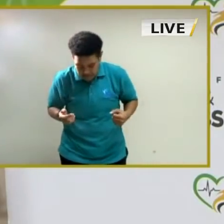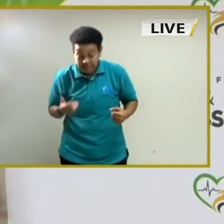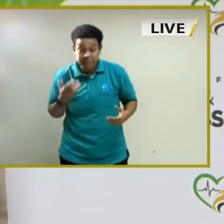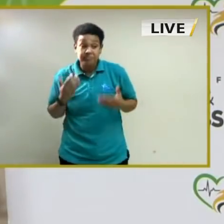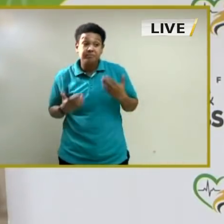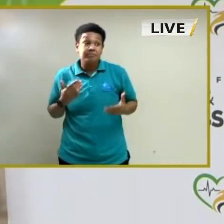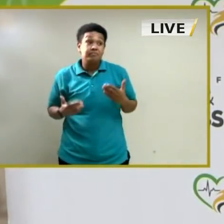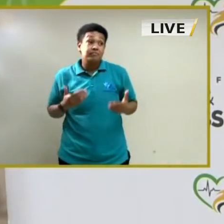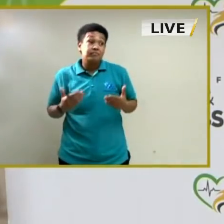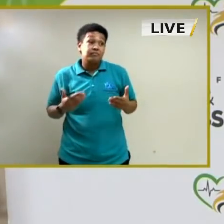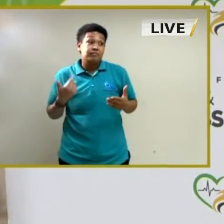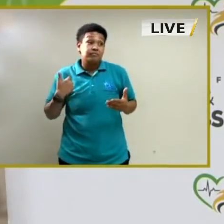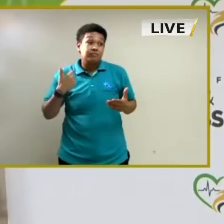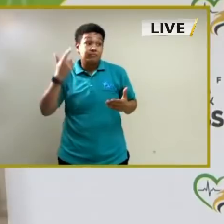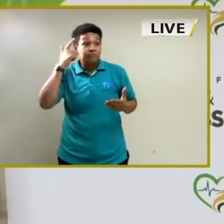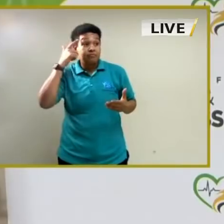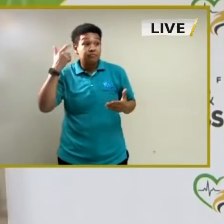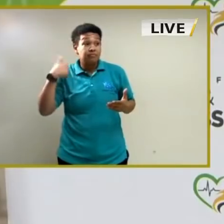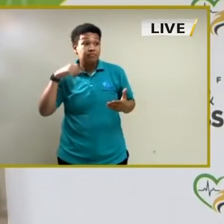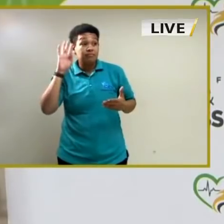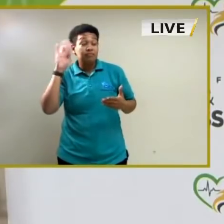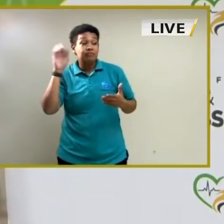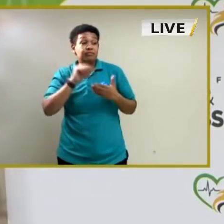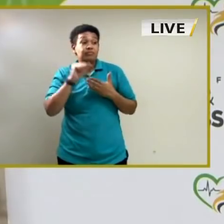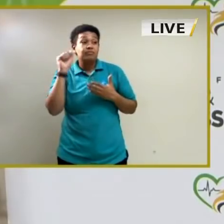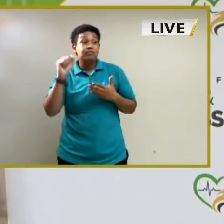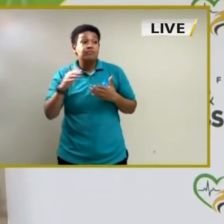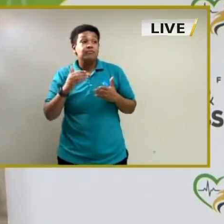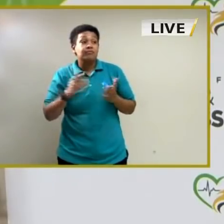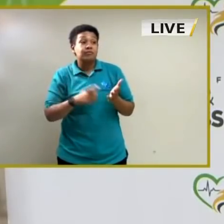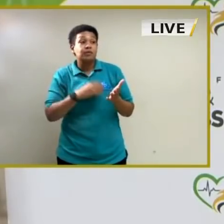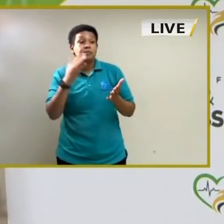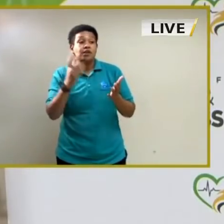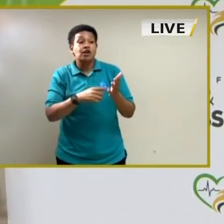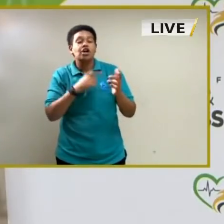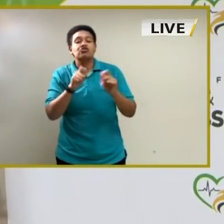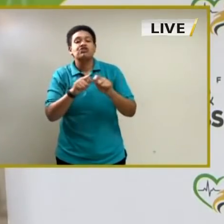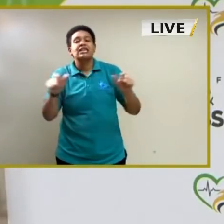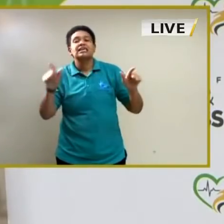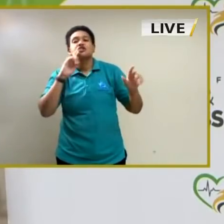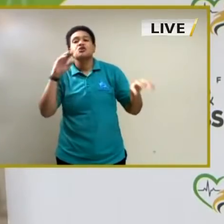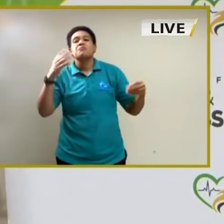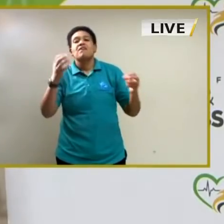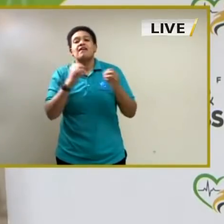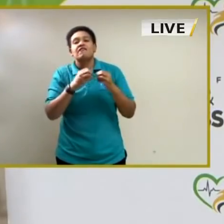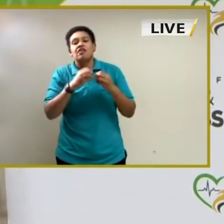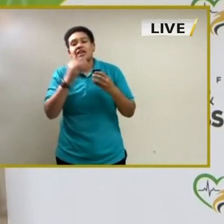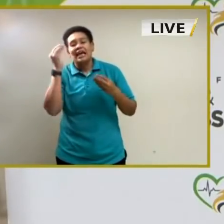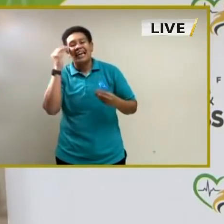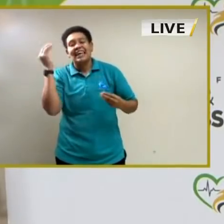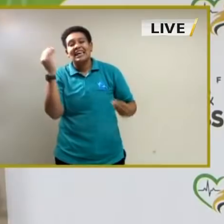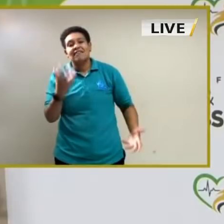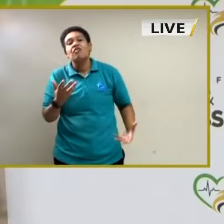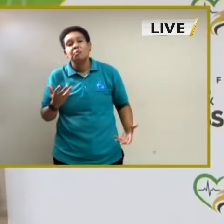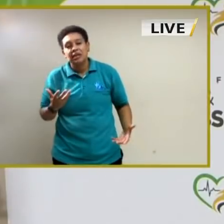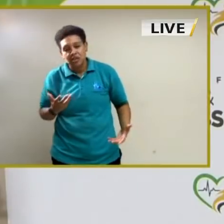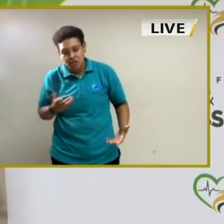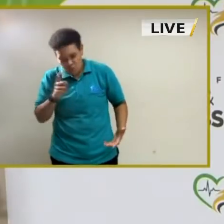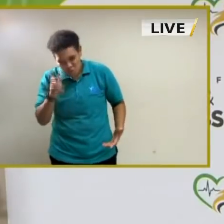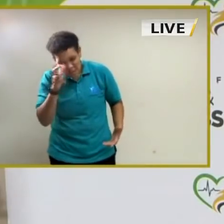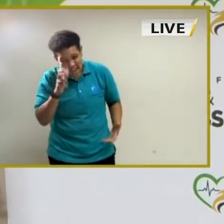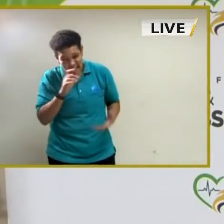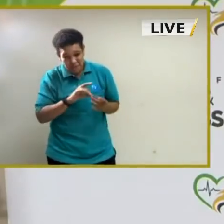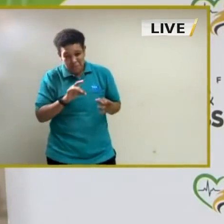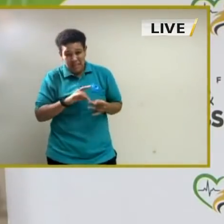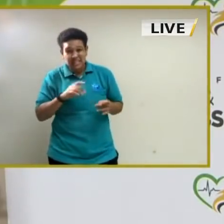be, I think we'll send out periodic releases to provide further information, and you will hear the